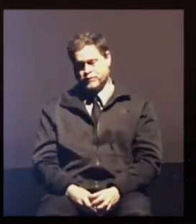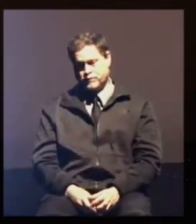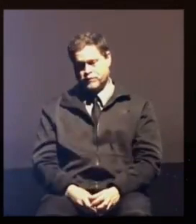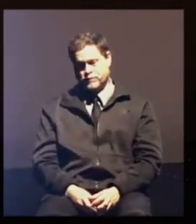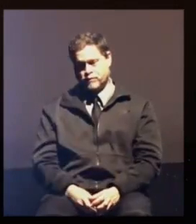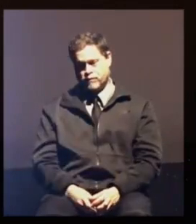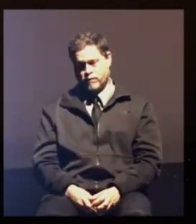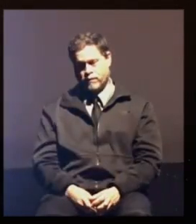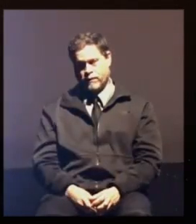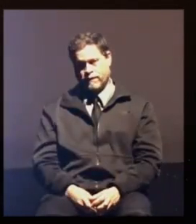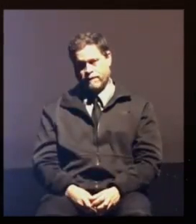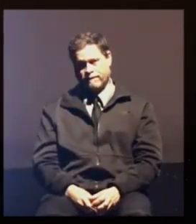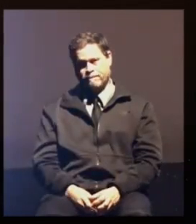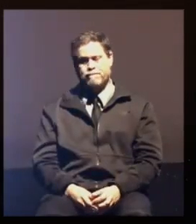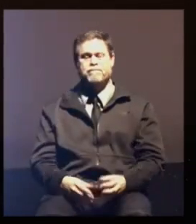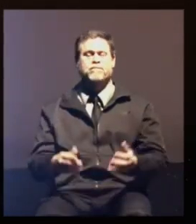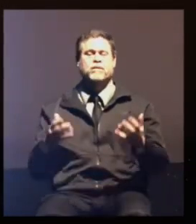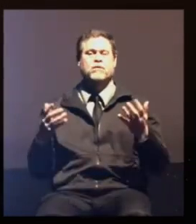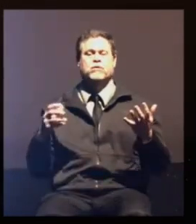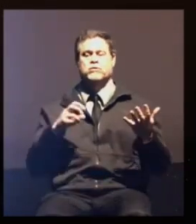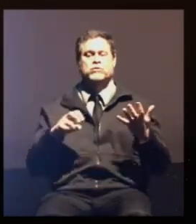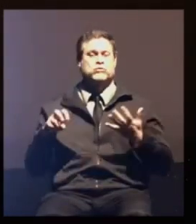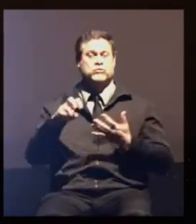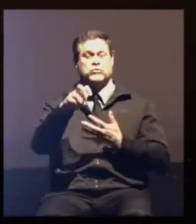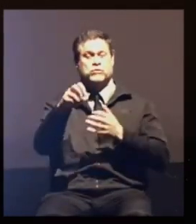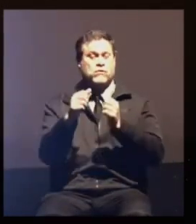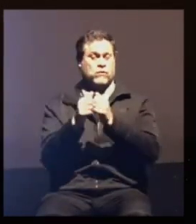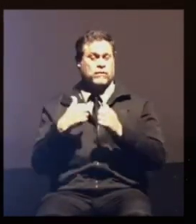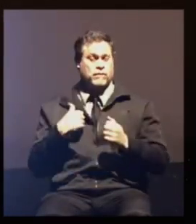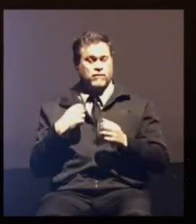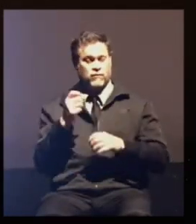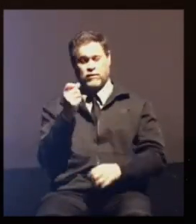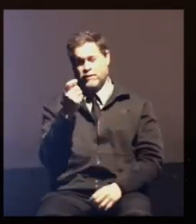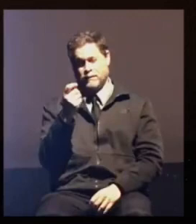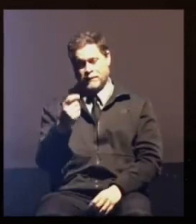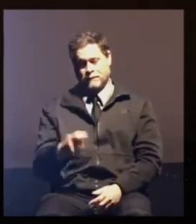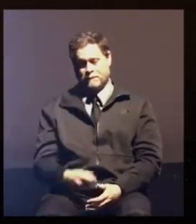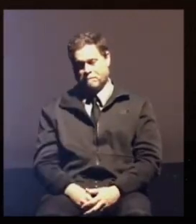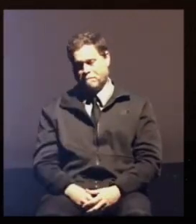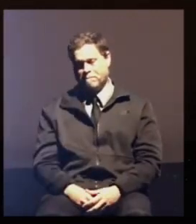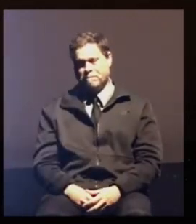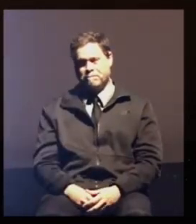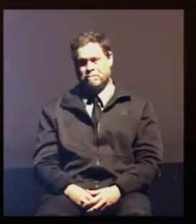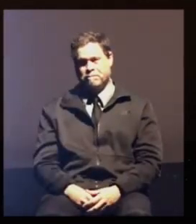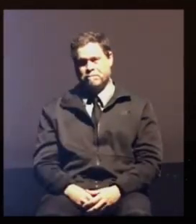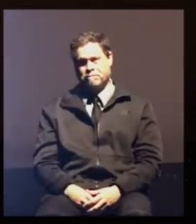So, travel with me, if you will, for a little bit.